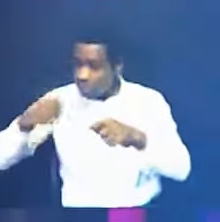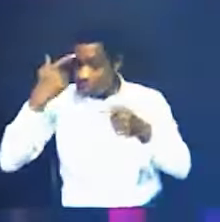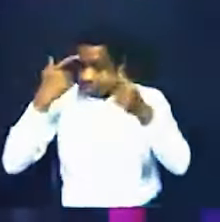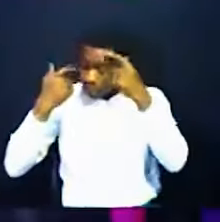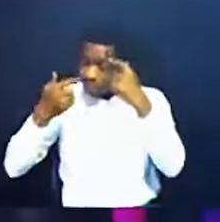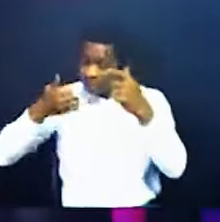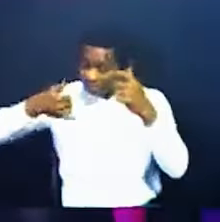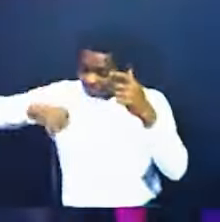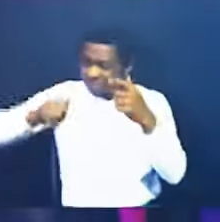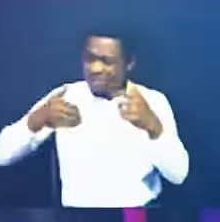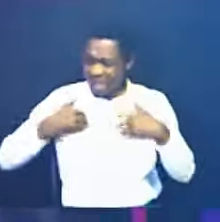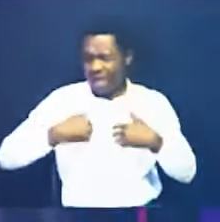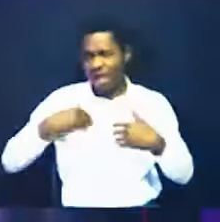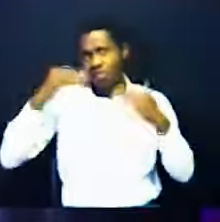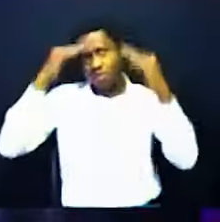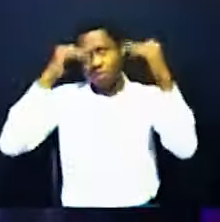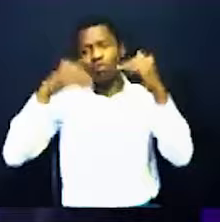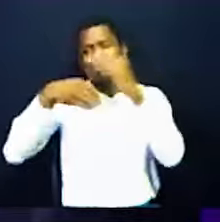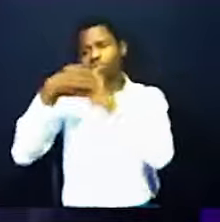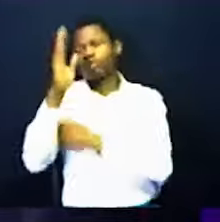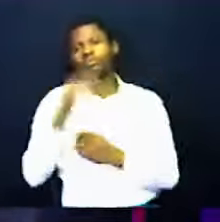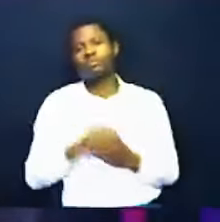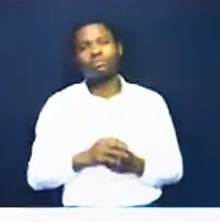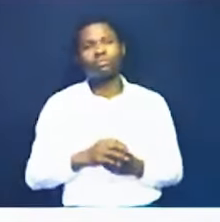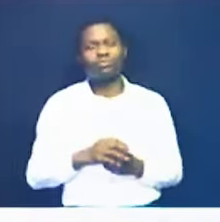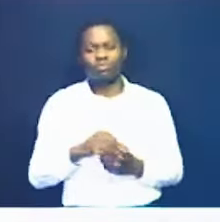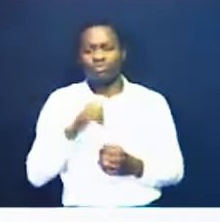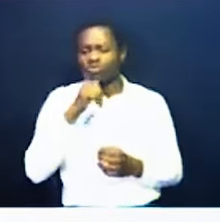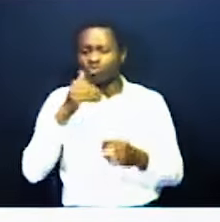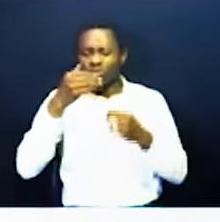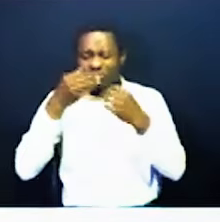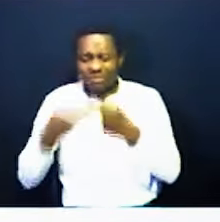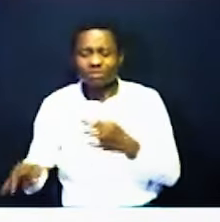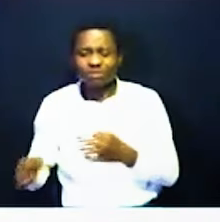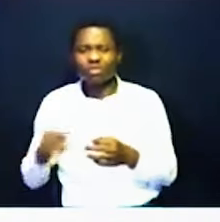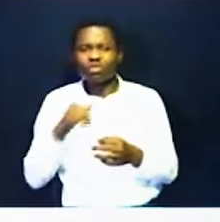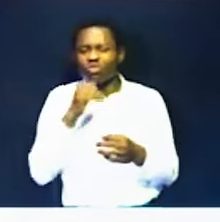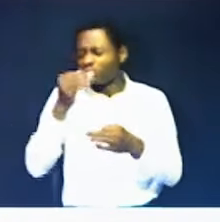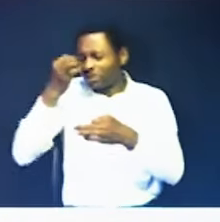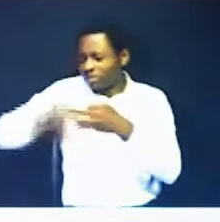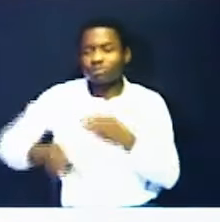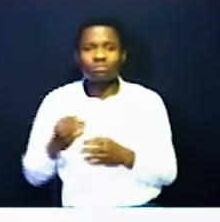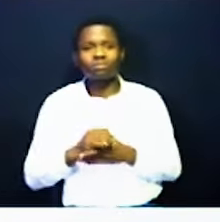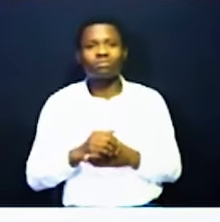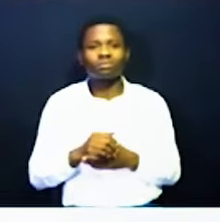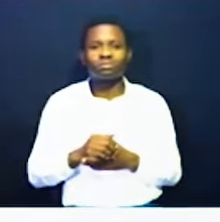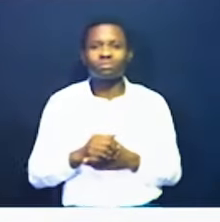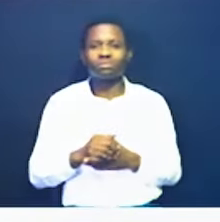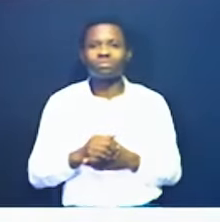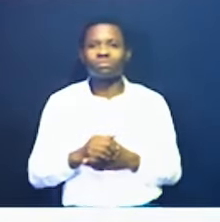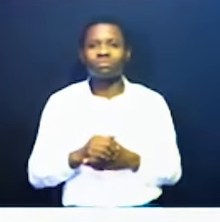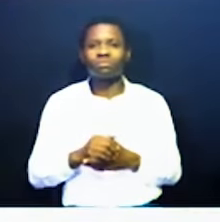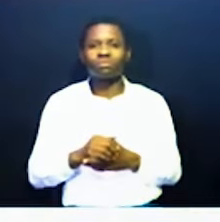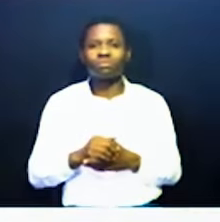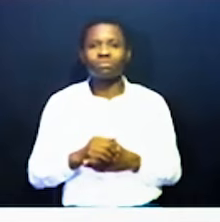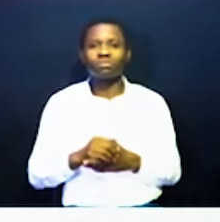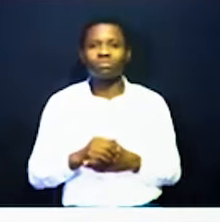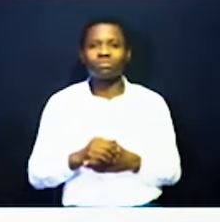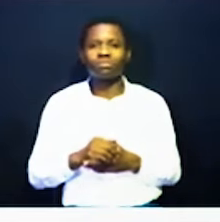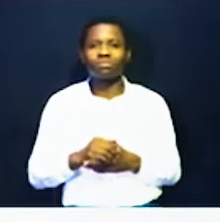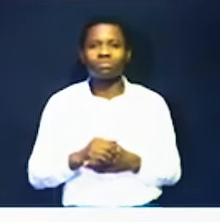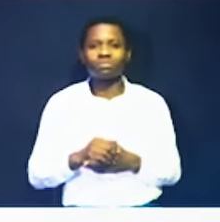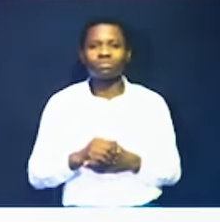lost yet. It is not over yet. In fact, brothers, it is not over till